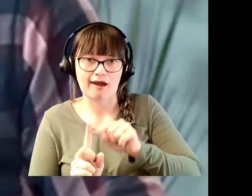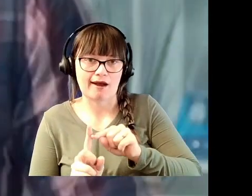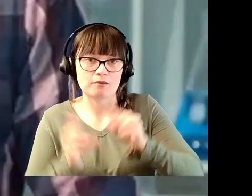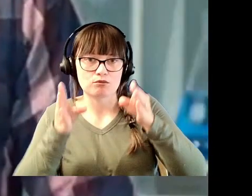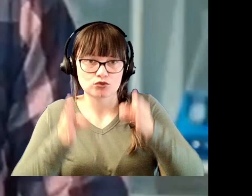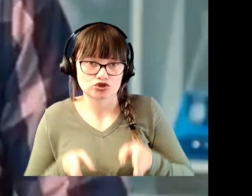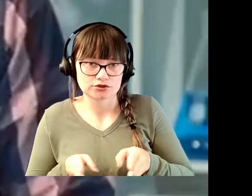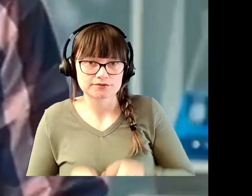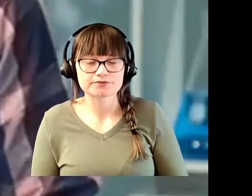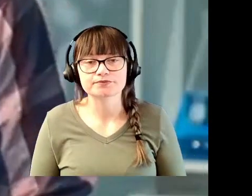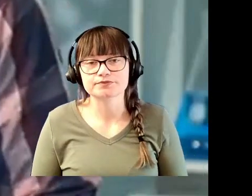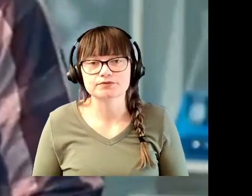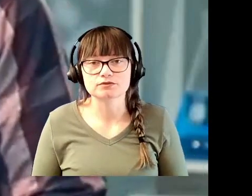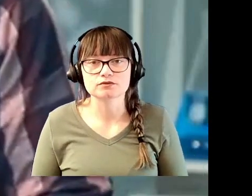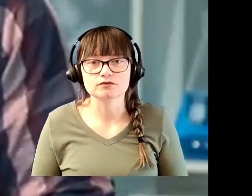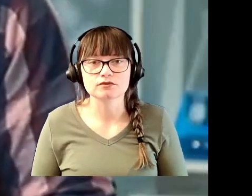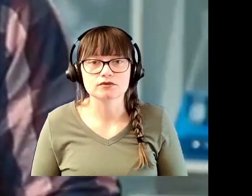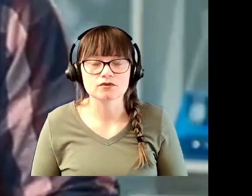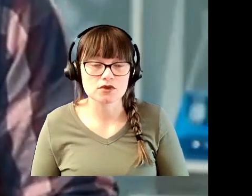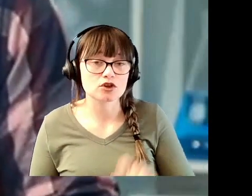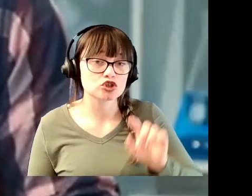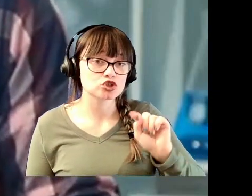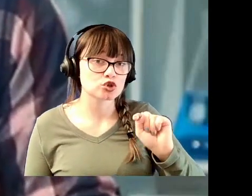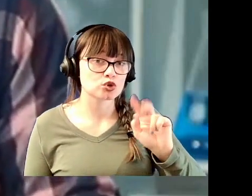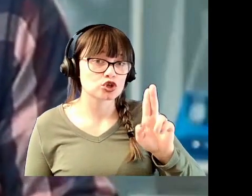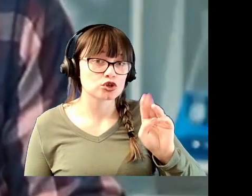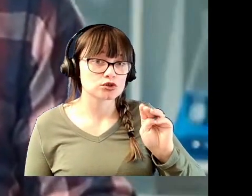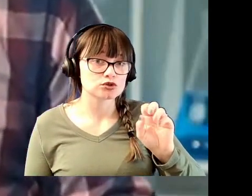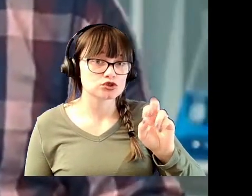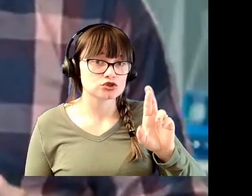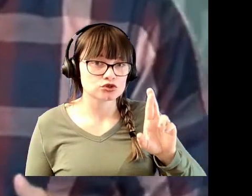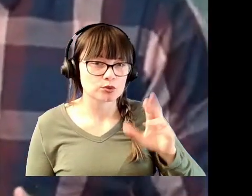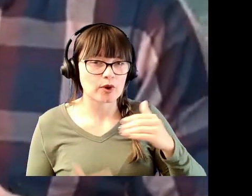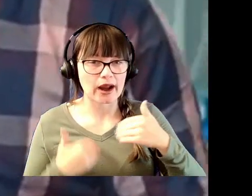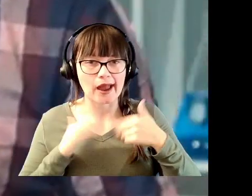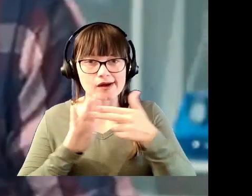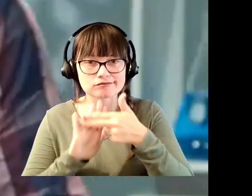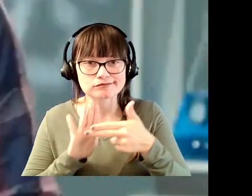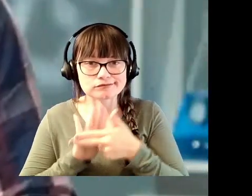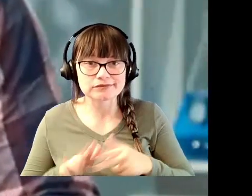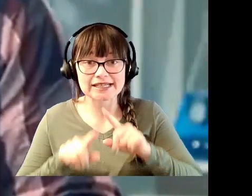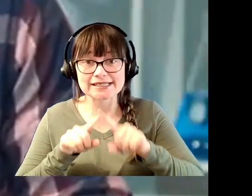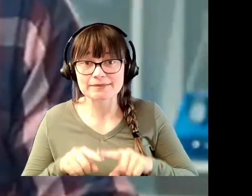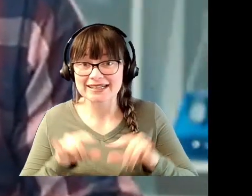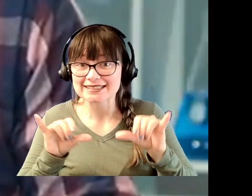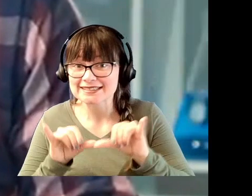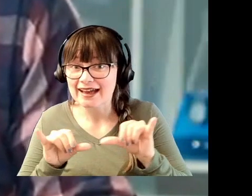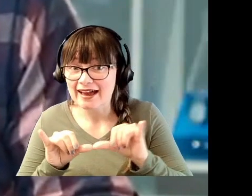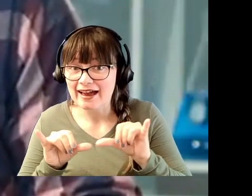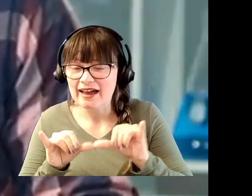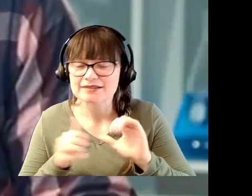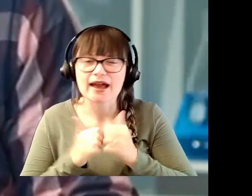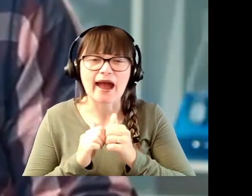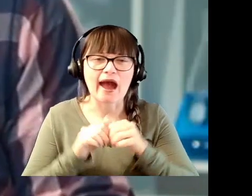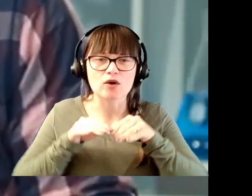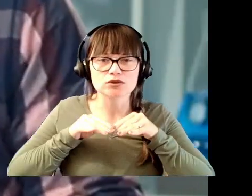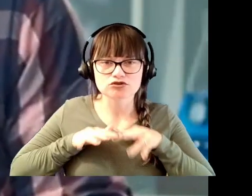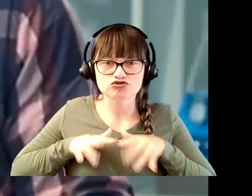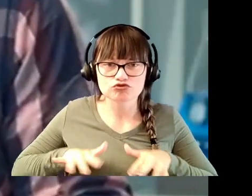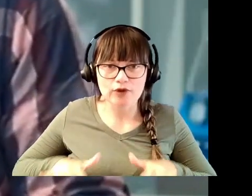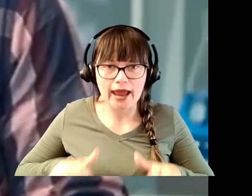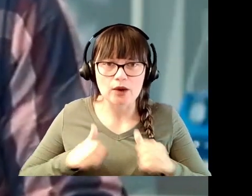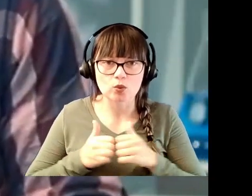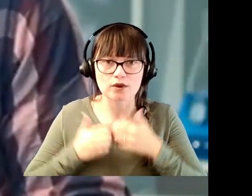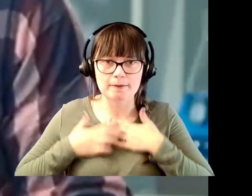individual. Tumors are classified in different stages based on the size and how they spread